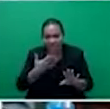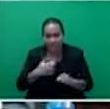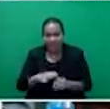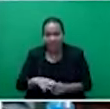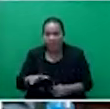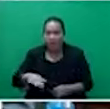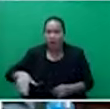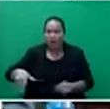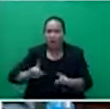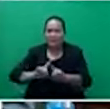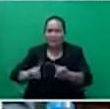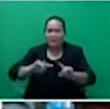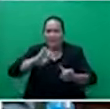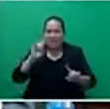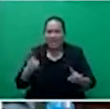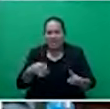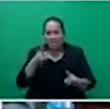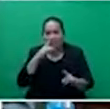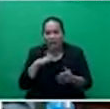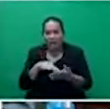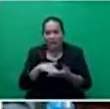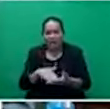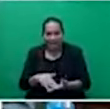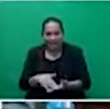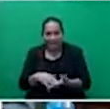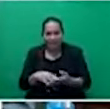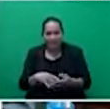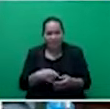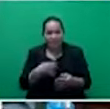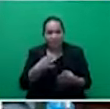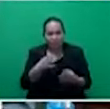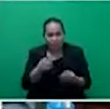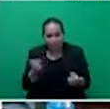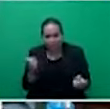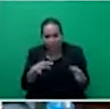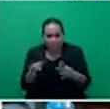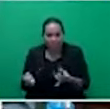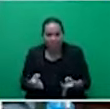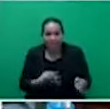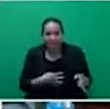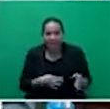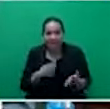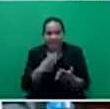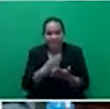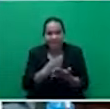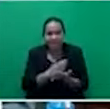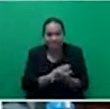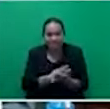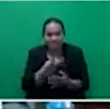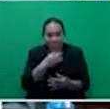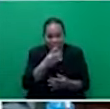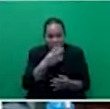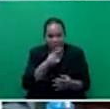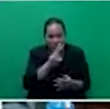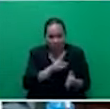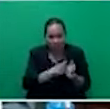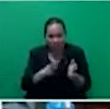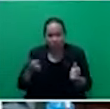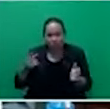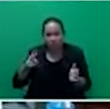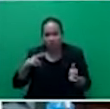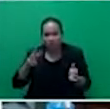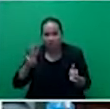those thousands of Fijians who helped us shape the 2022-2023 budget. Indeed, sir, I'd like to thank all those who helped us shape the other 4 budgets prior